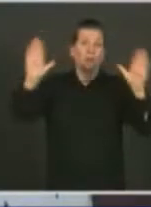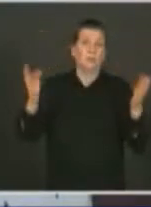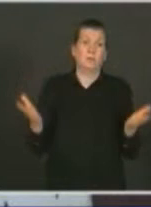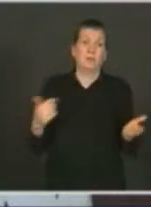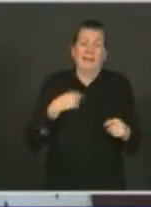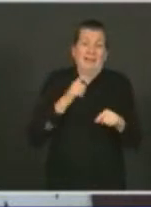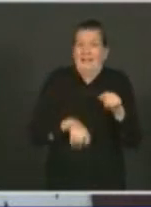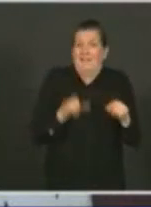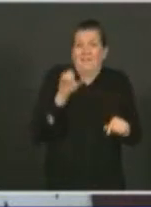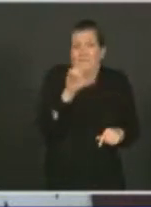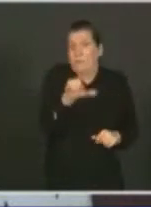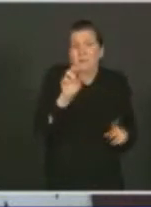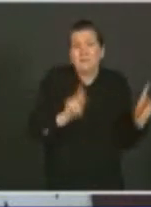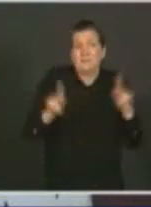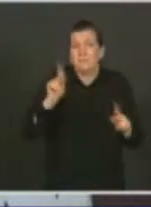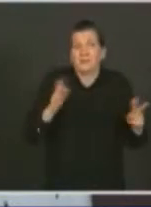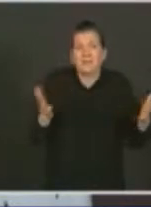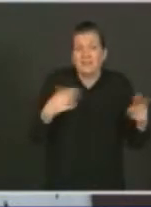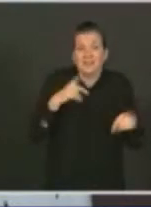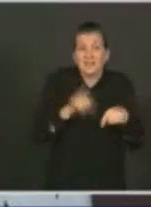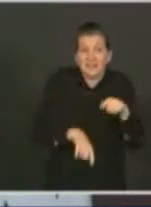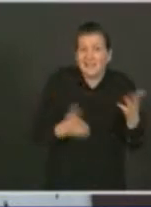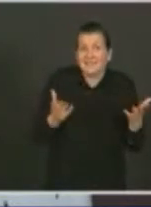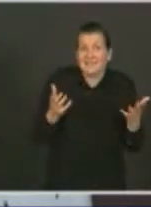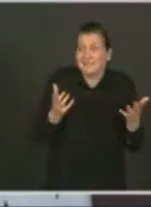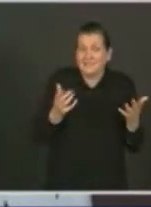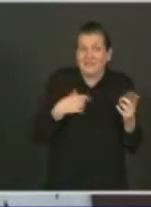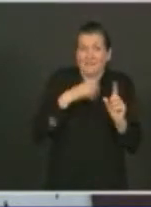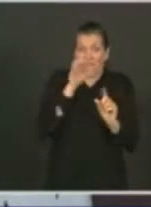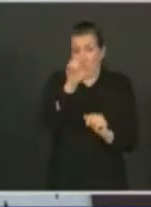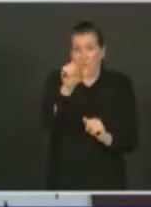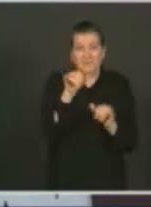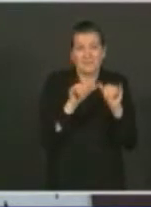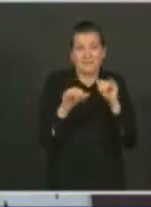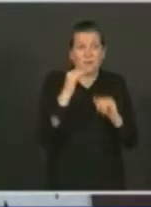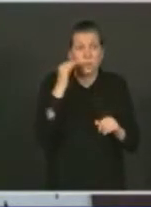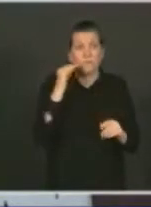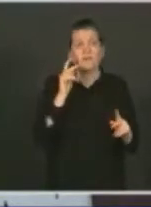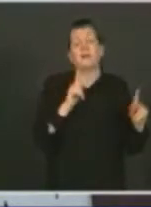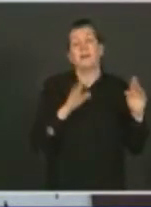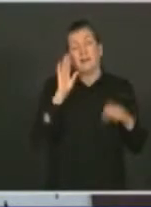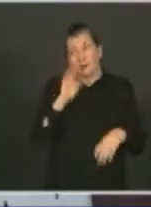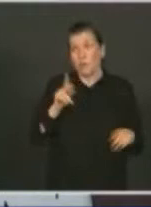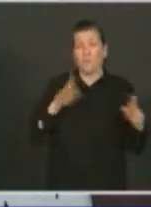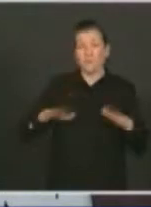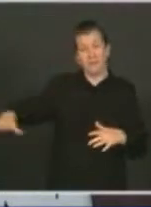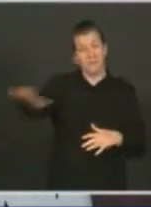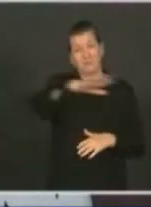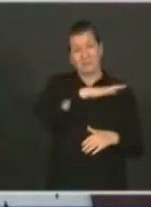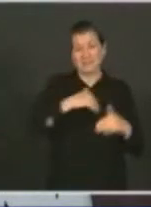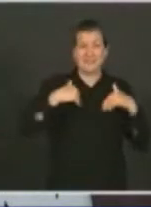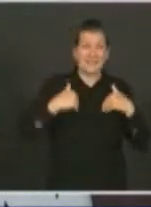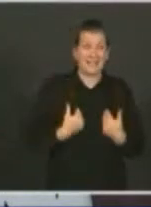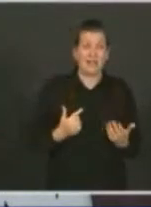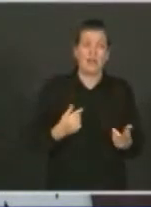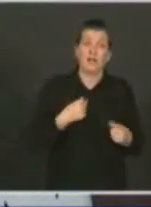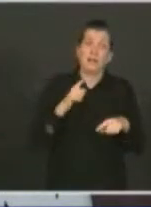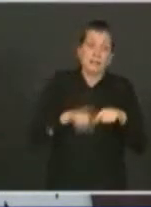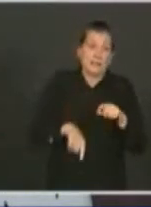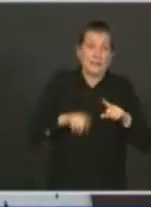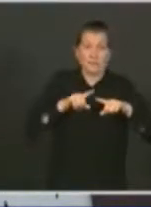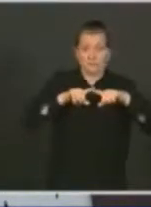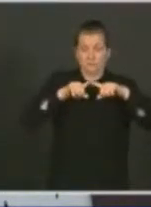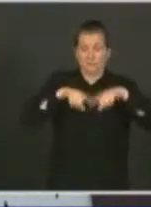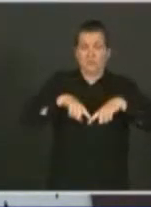say? It's different than April. People are tired. I'm not just going to rely on a lockdown. I'm also looking at